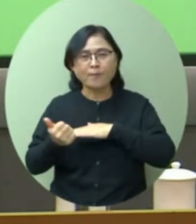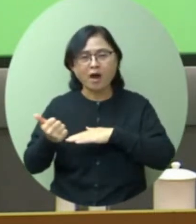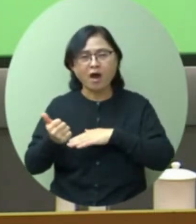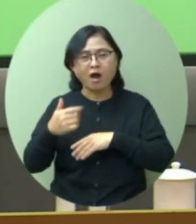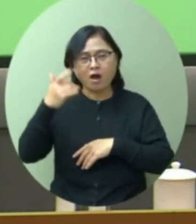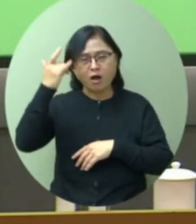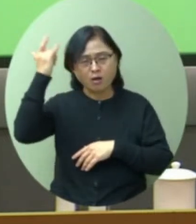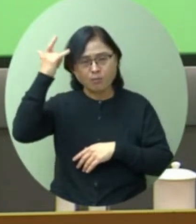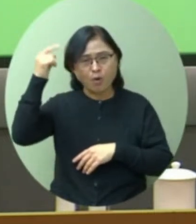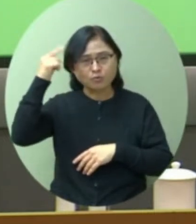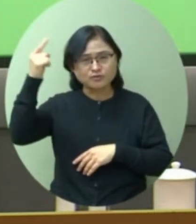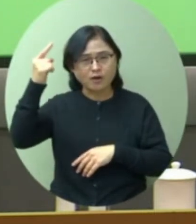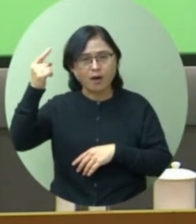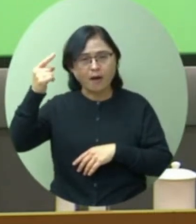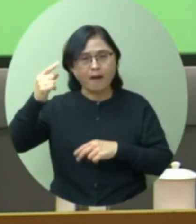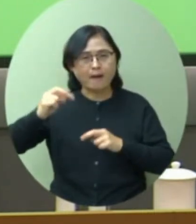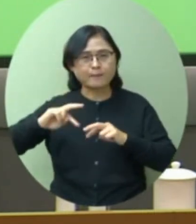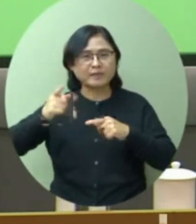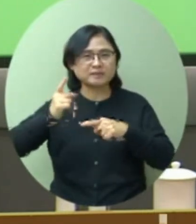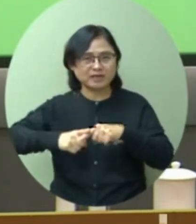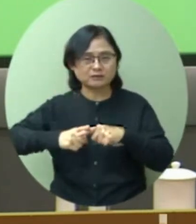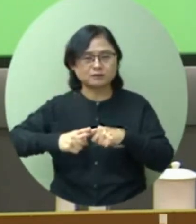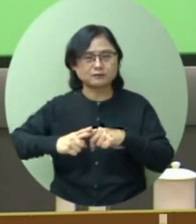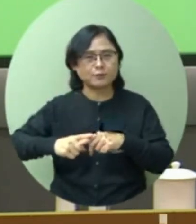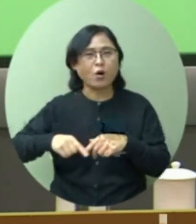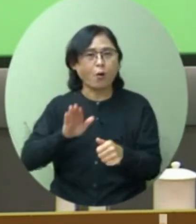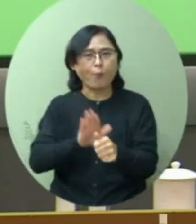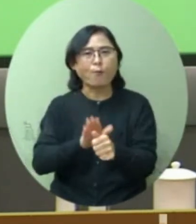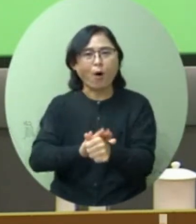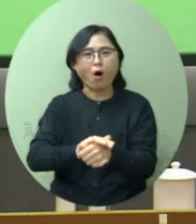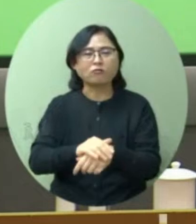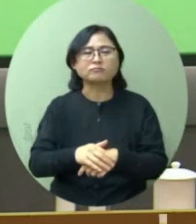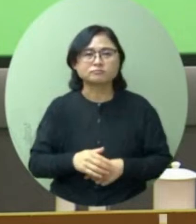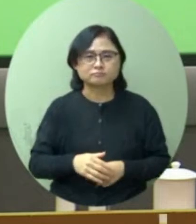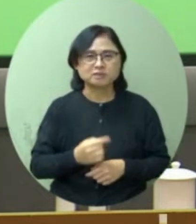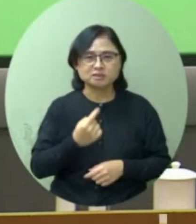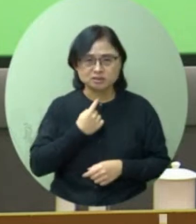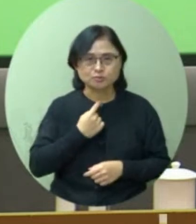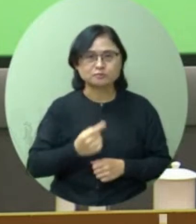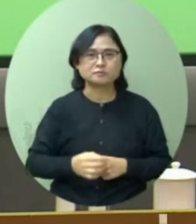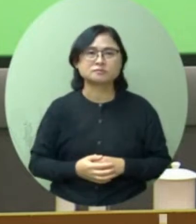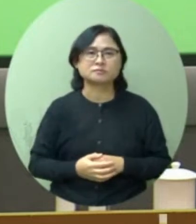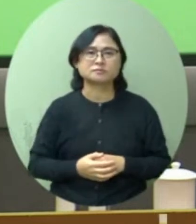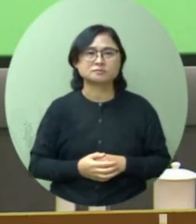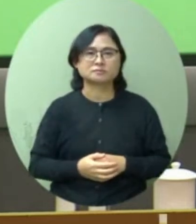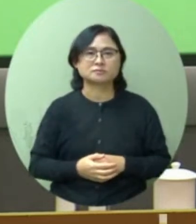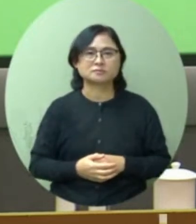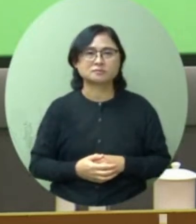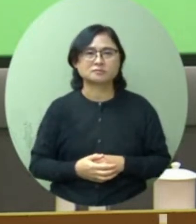that is why when now I think the situation allows it, then I